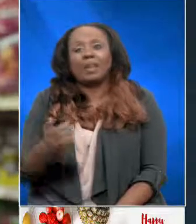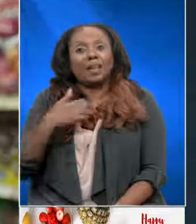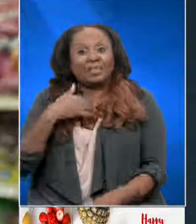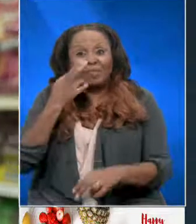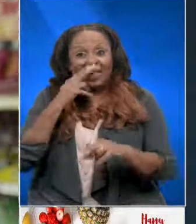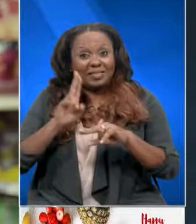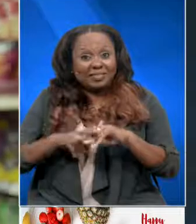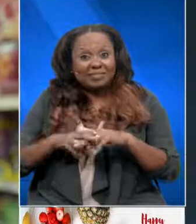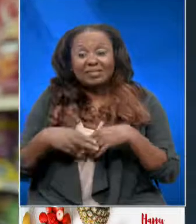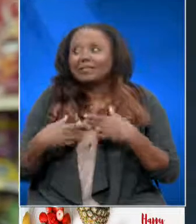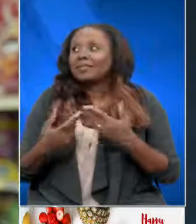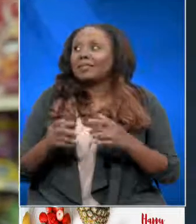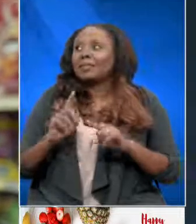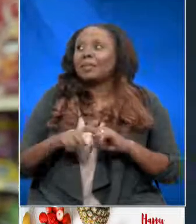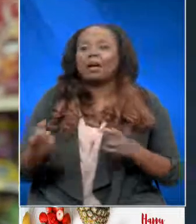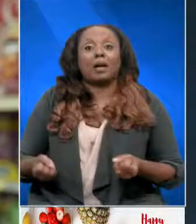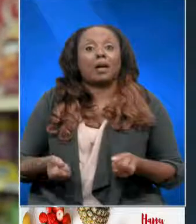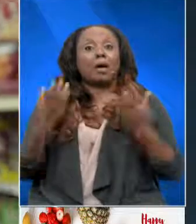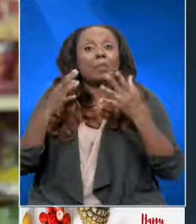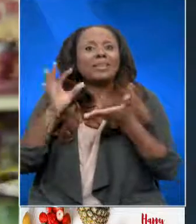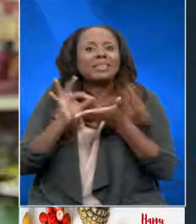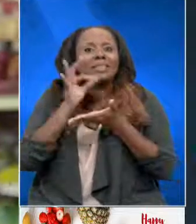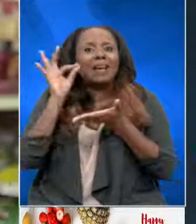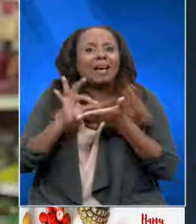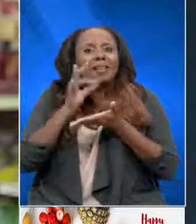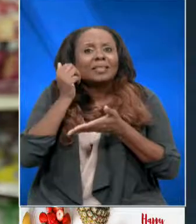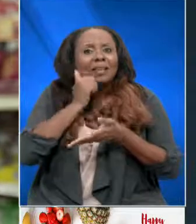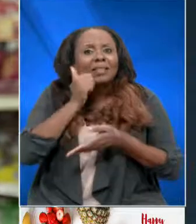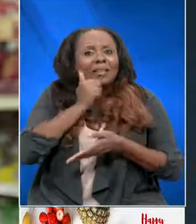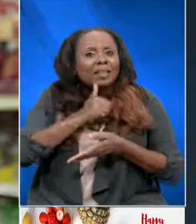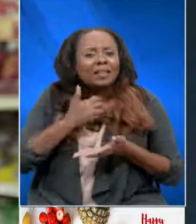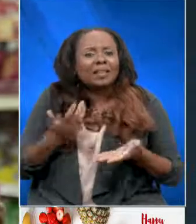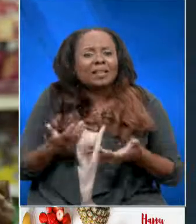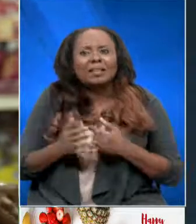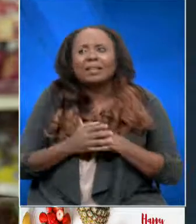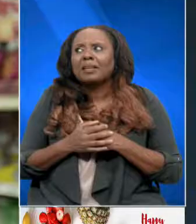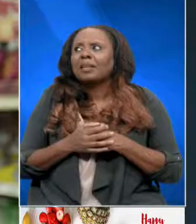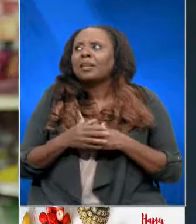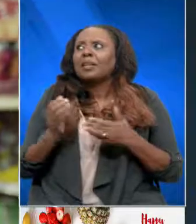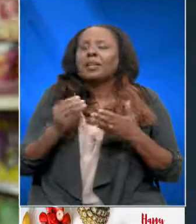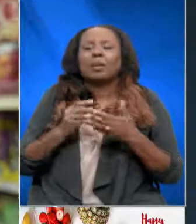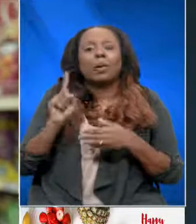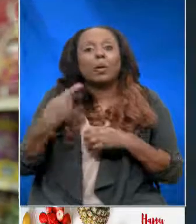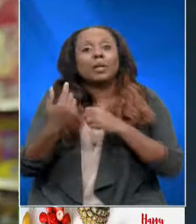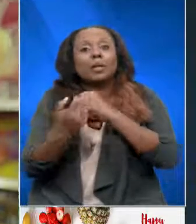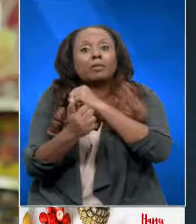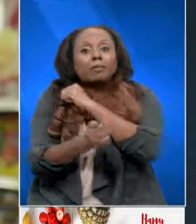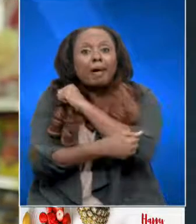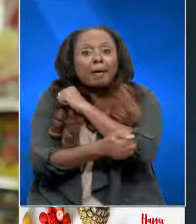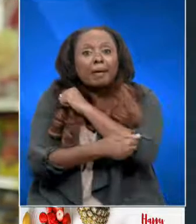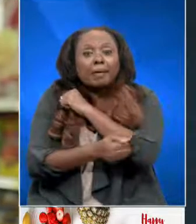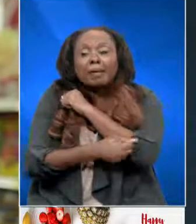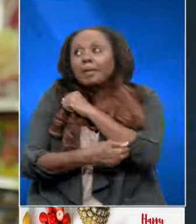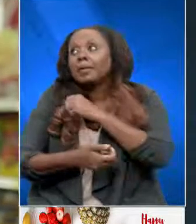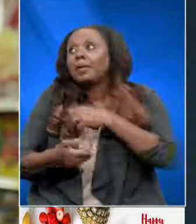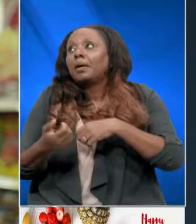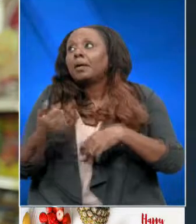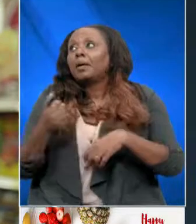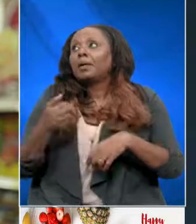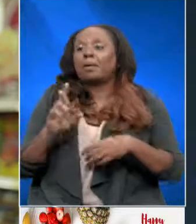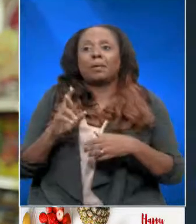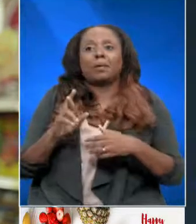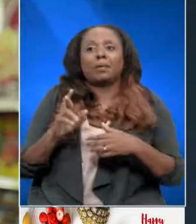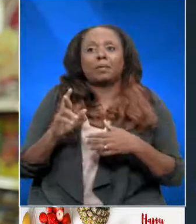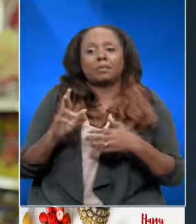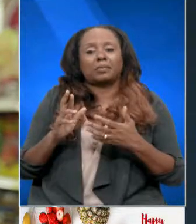aisle, but how many snacks are you giving your child a day? Are you just buying some plain crackers and putting them in the lunchbox, or all